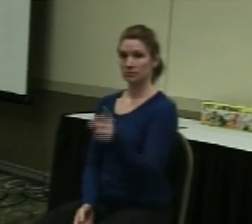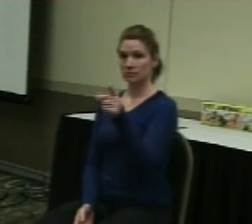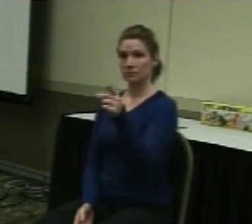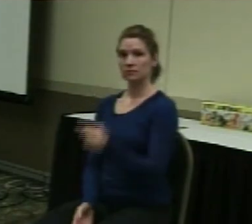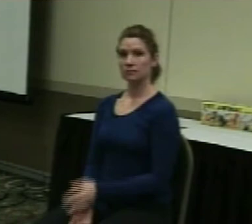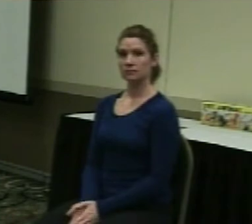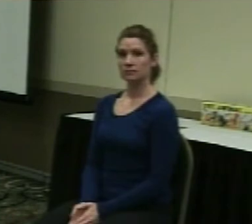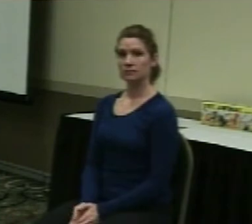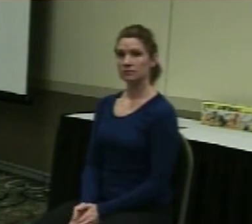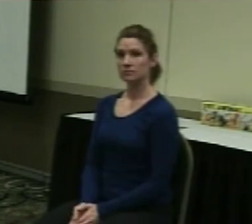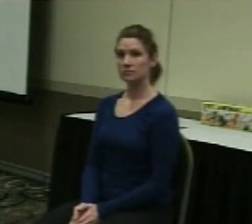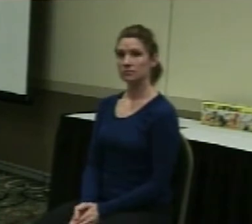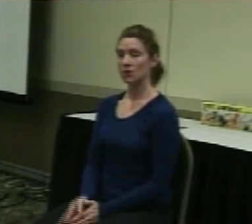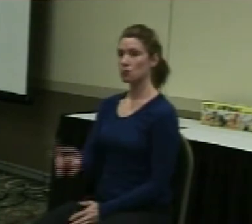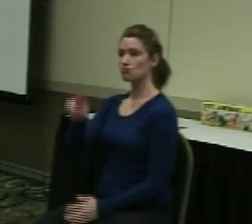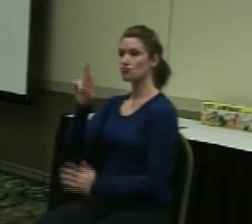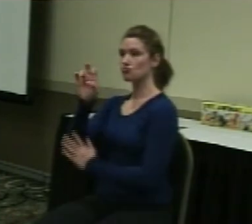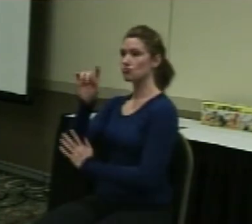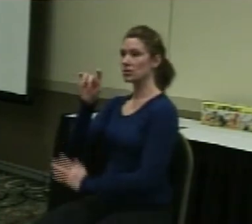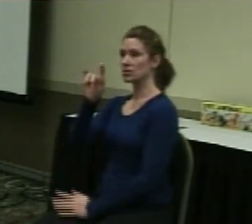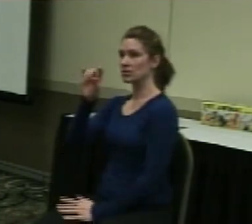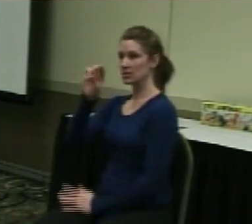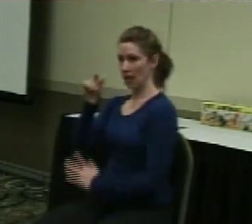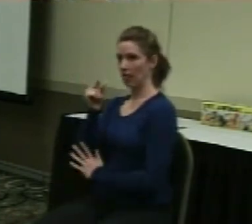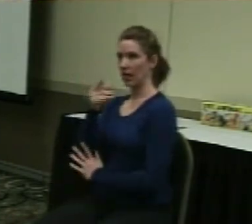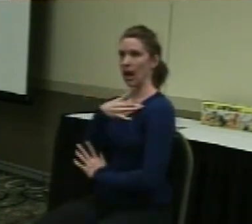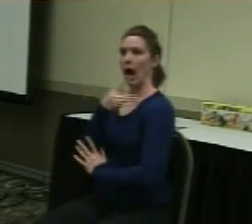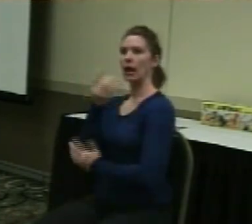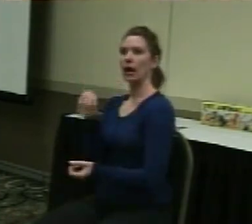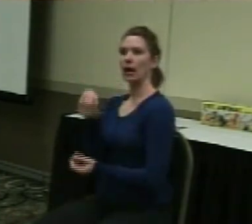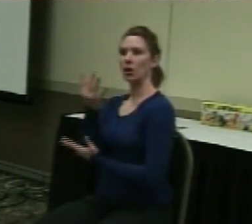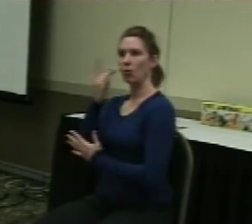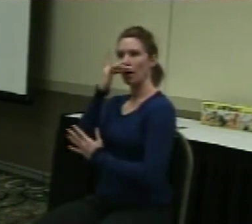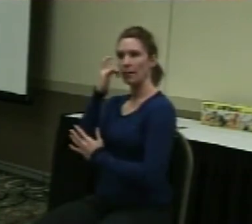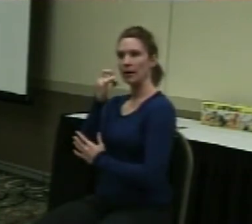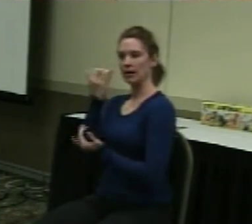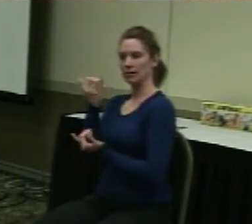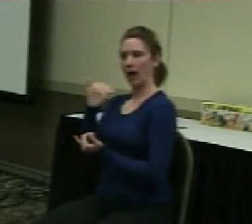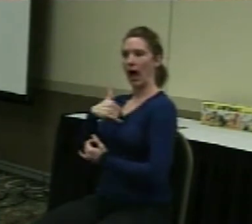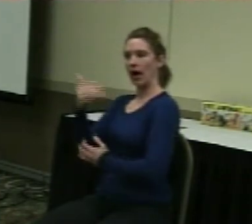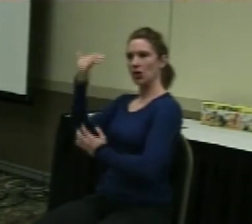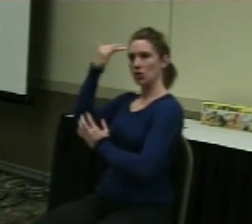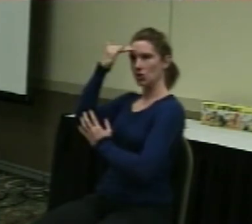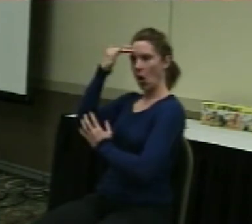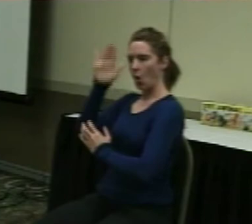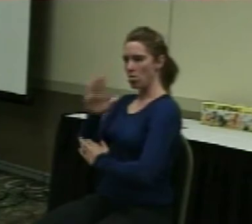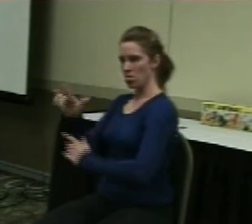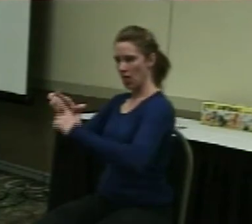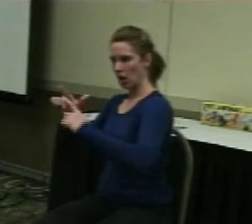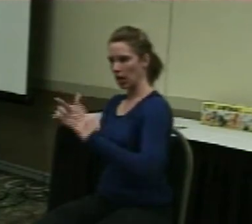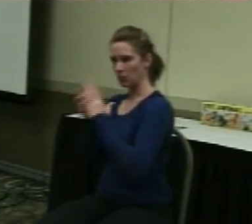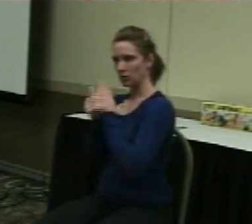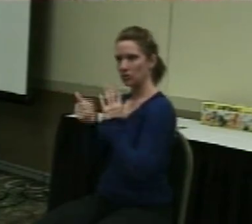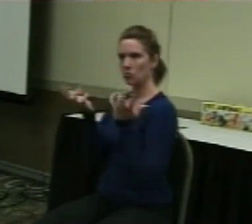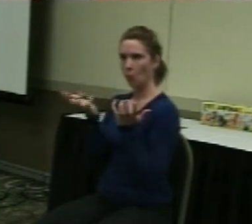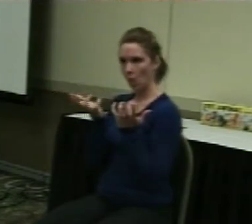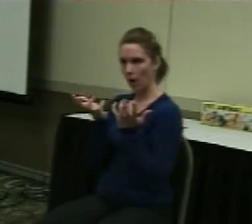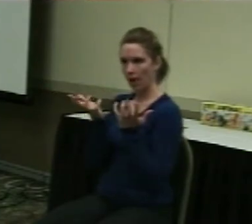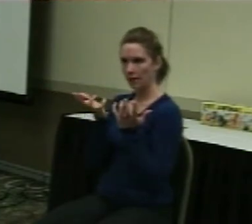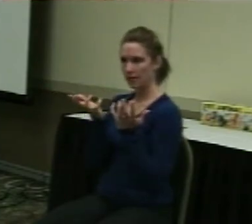yes, thank you. Retelling I like a lot just because it kind of gives me an idea of where they are language-wise and then how much they are